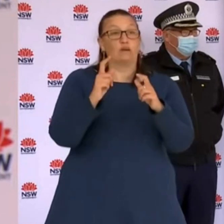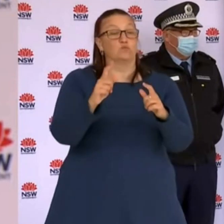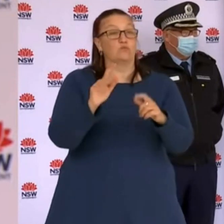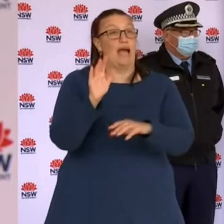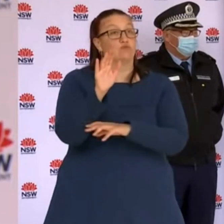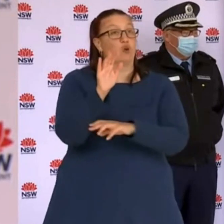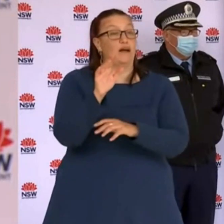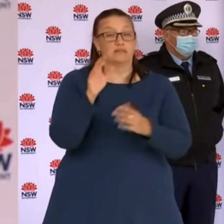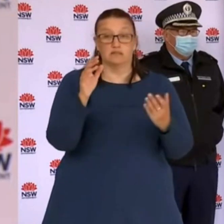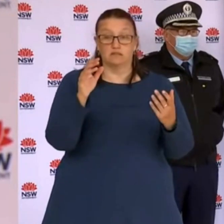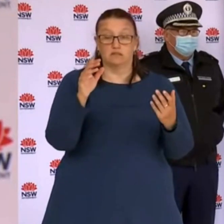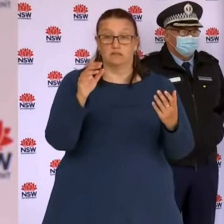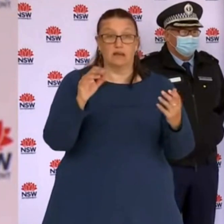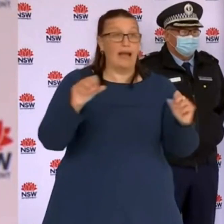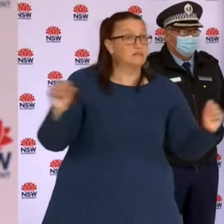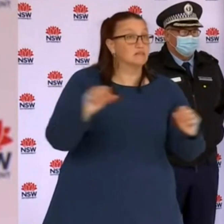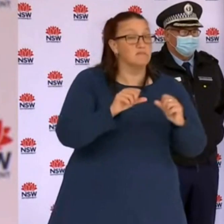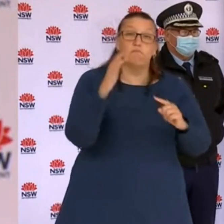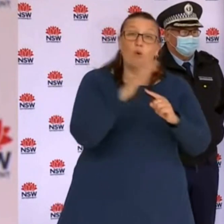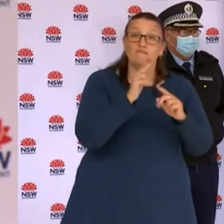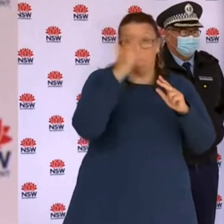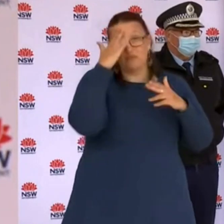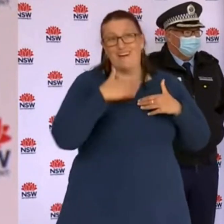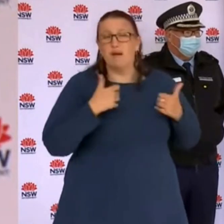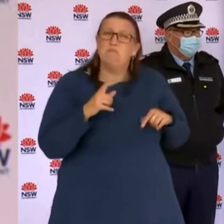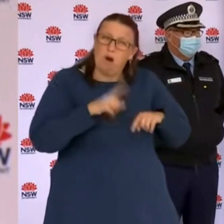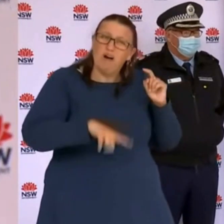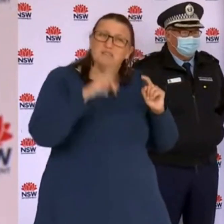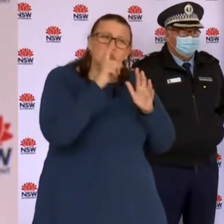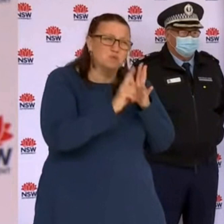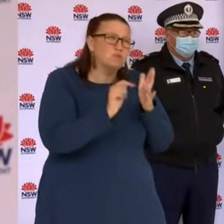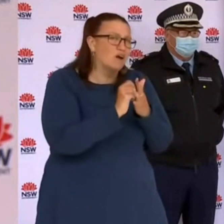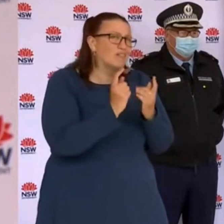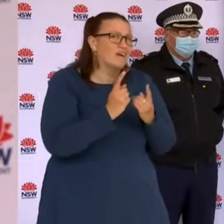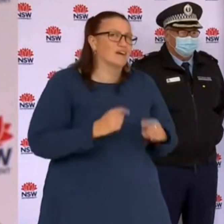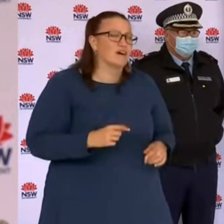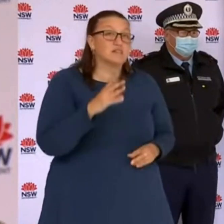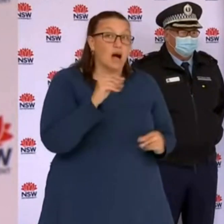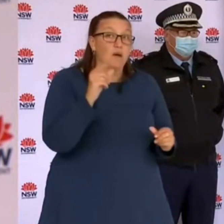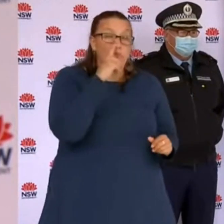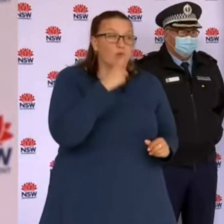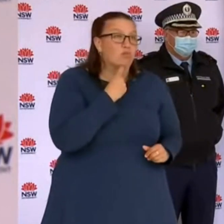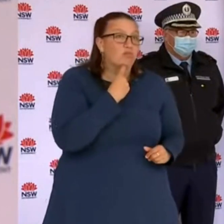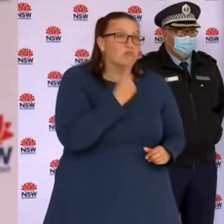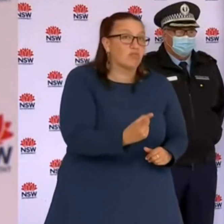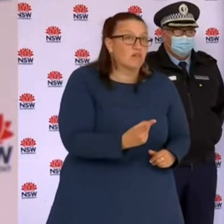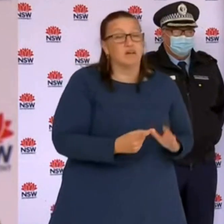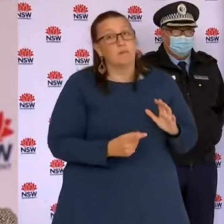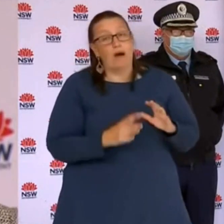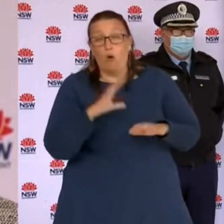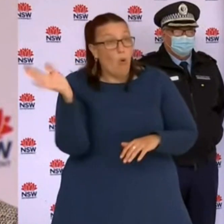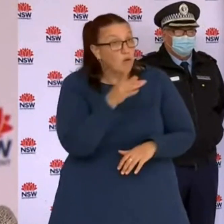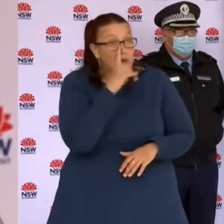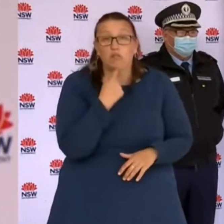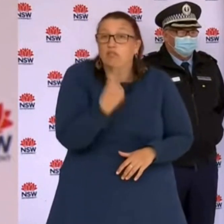doing the right thing. And I don't think anyone is really blatantly not doing the right thing. I think we do have